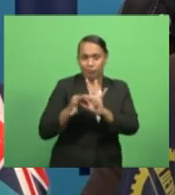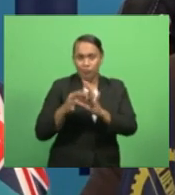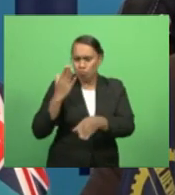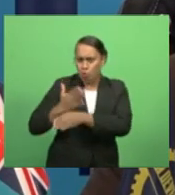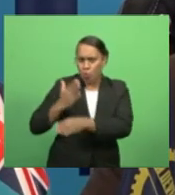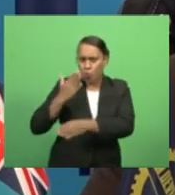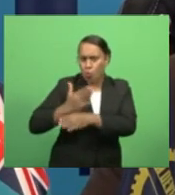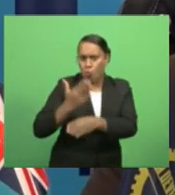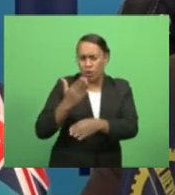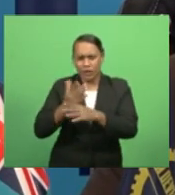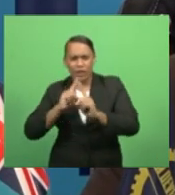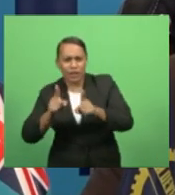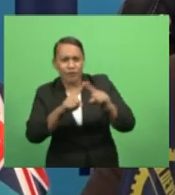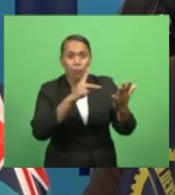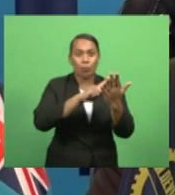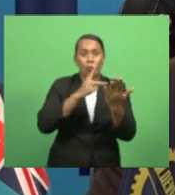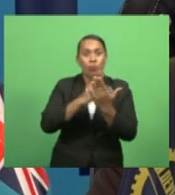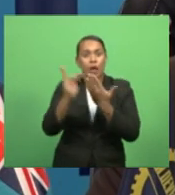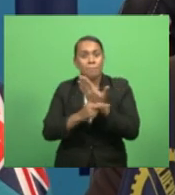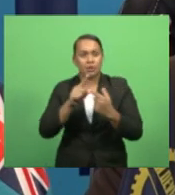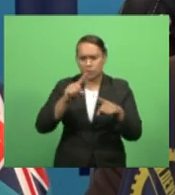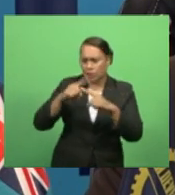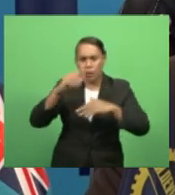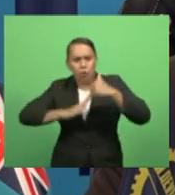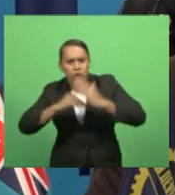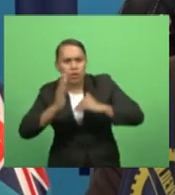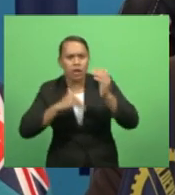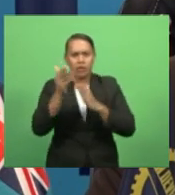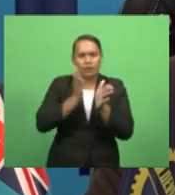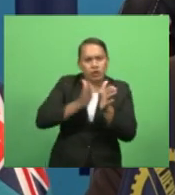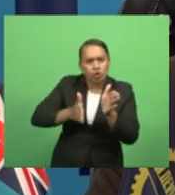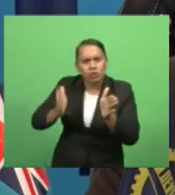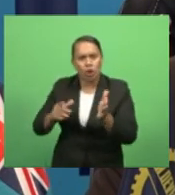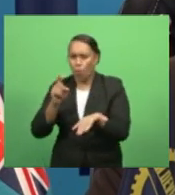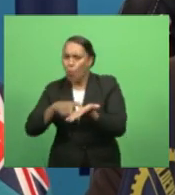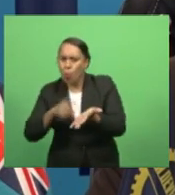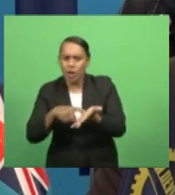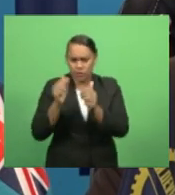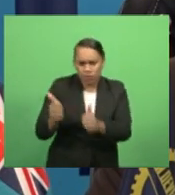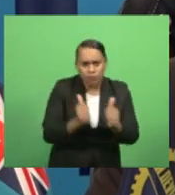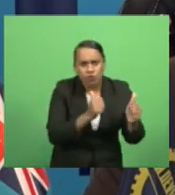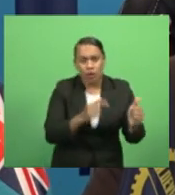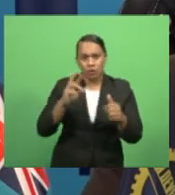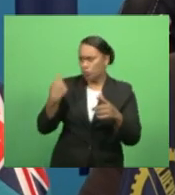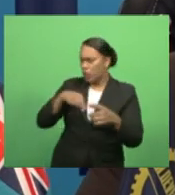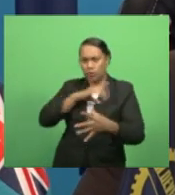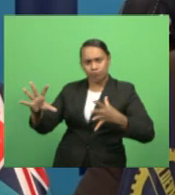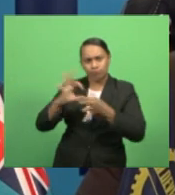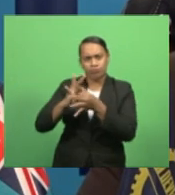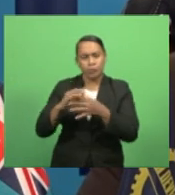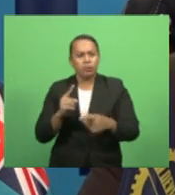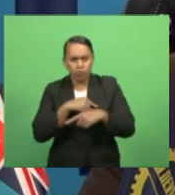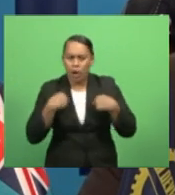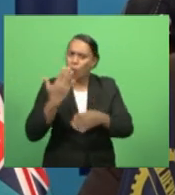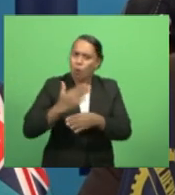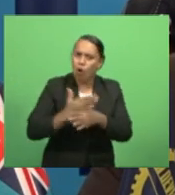programs that we do have in terms of infrastructure and various other loan arrangements we do have with them, and we're looking forward to working with them, of